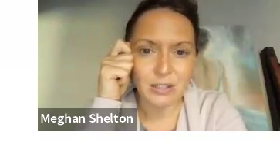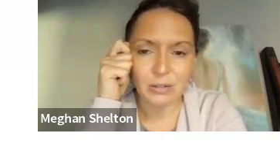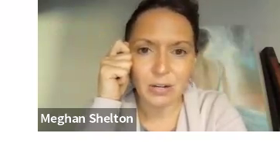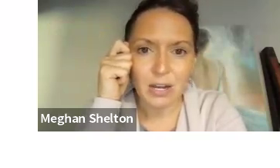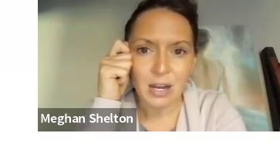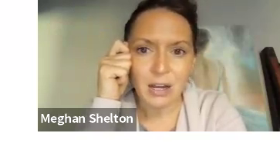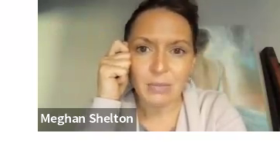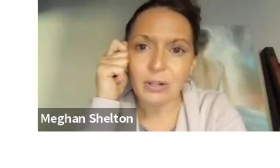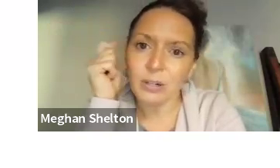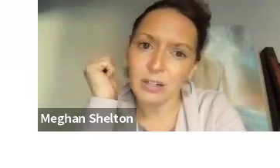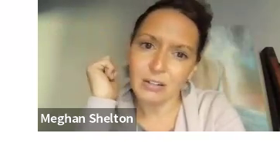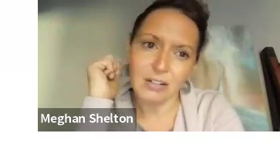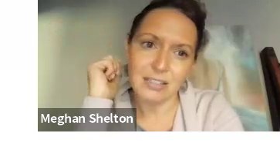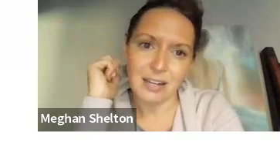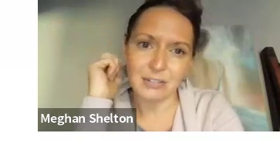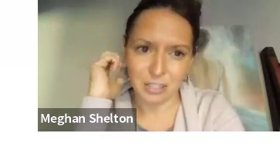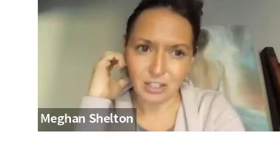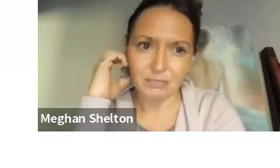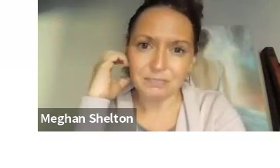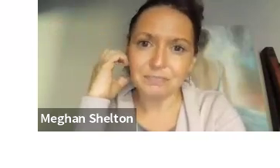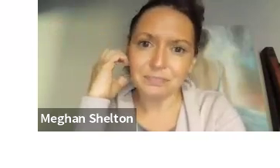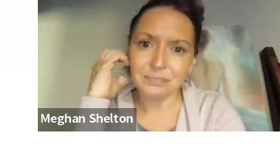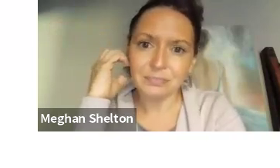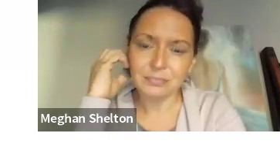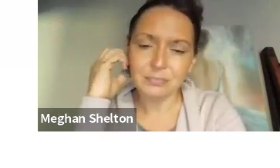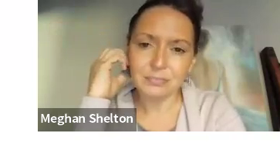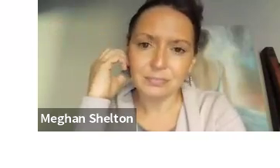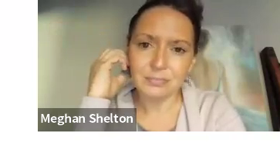would continue her work in her assigned region.